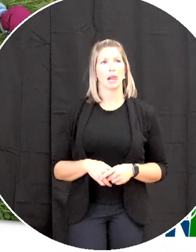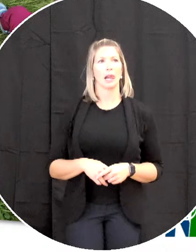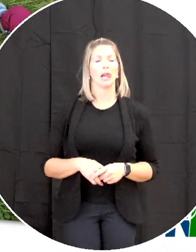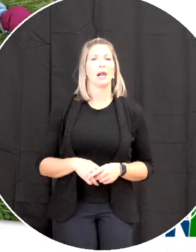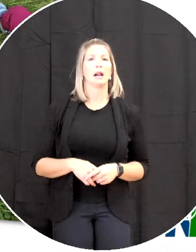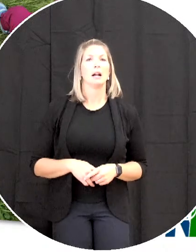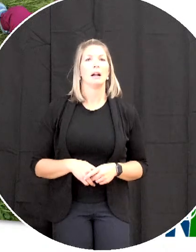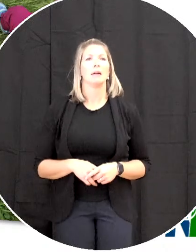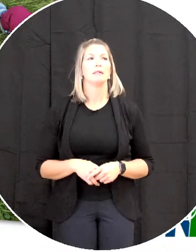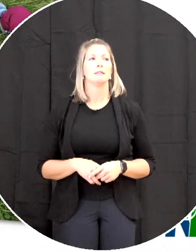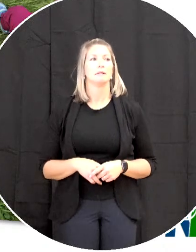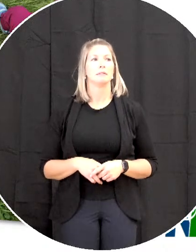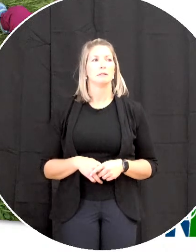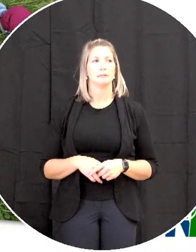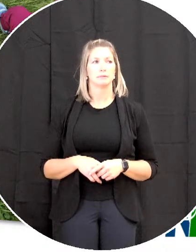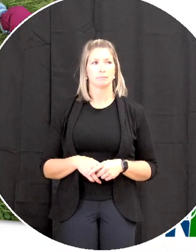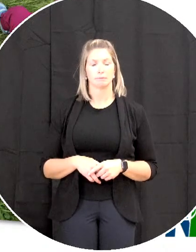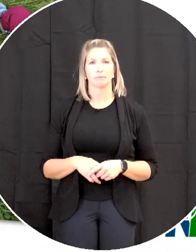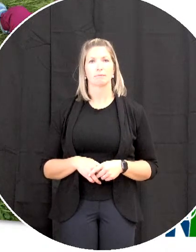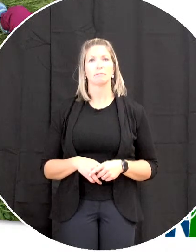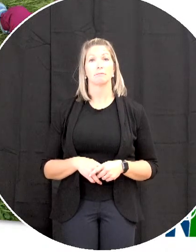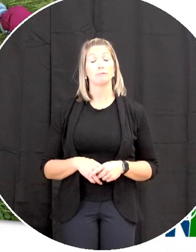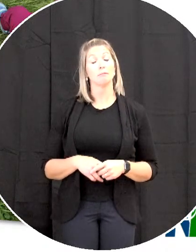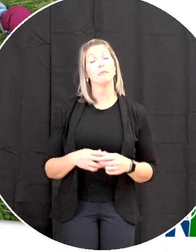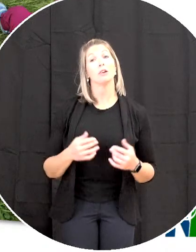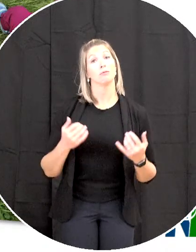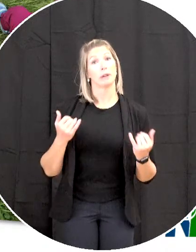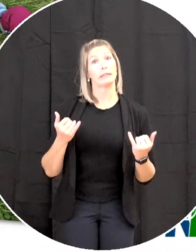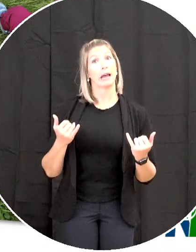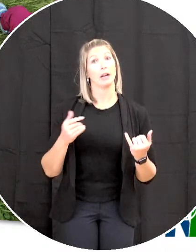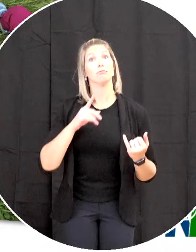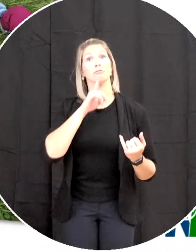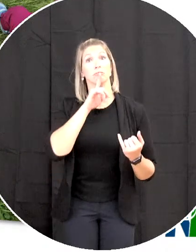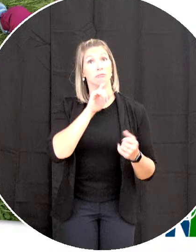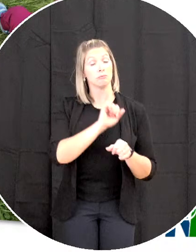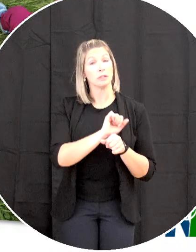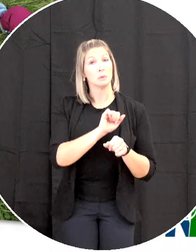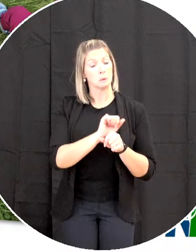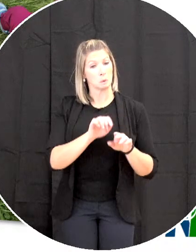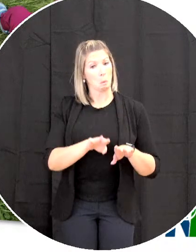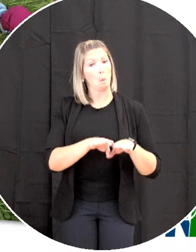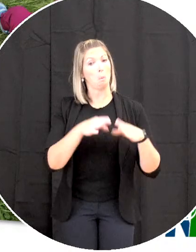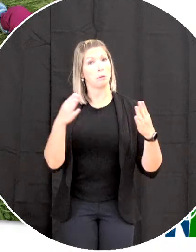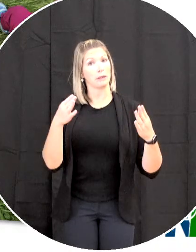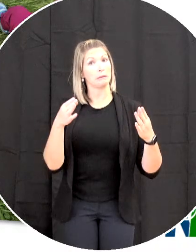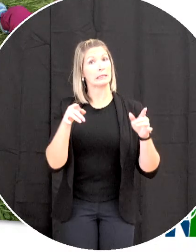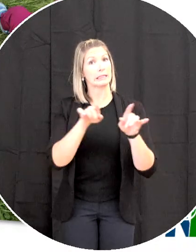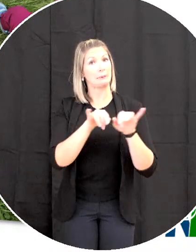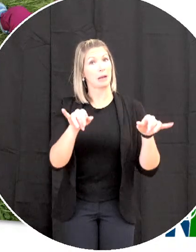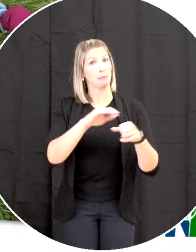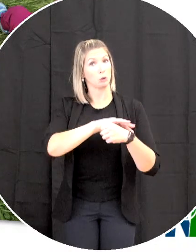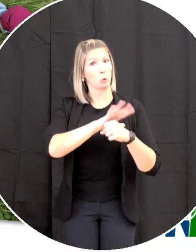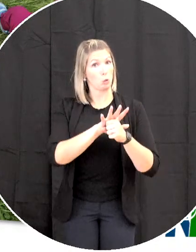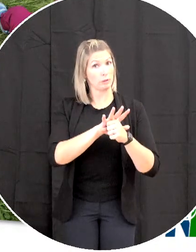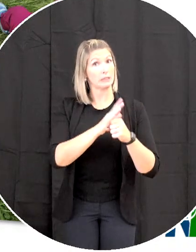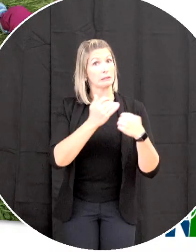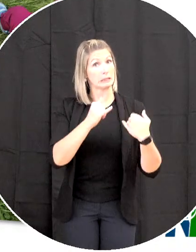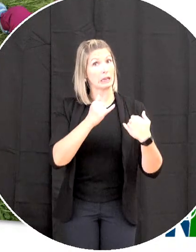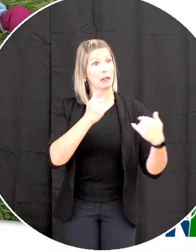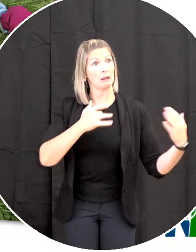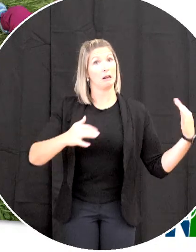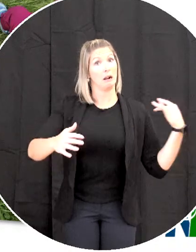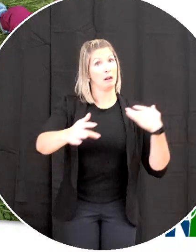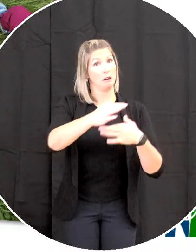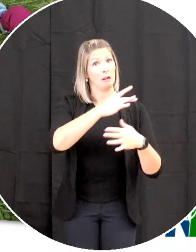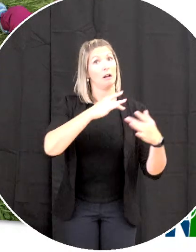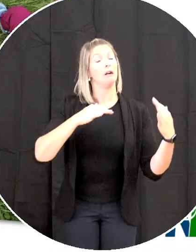Even though we're into a COVID environment and we're operating schools safely, there are